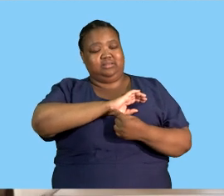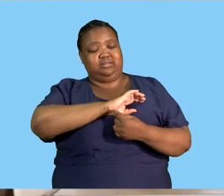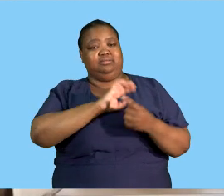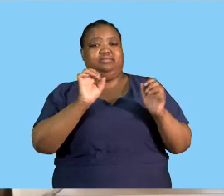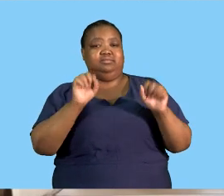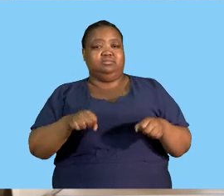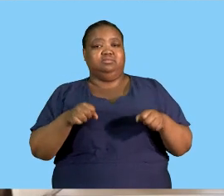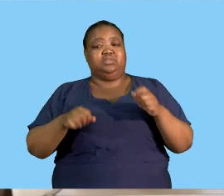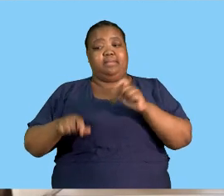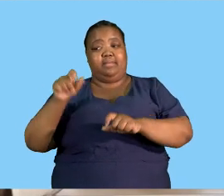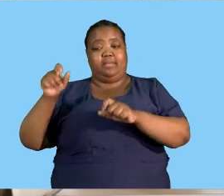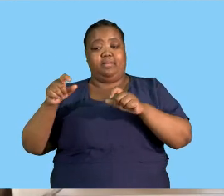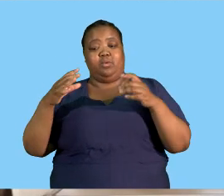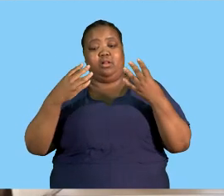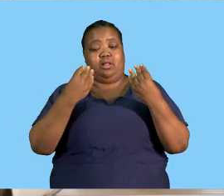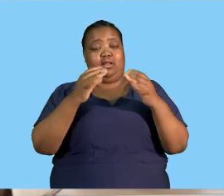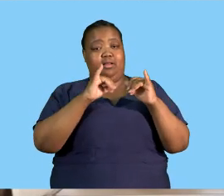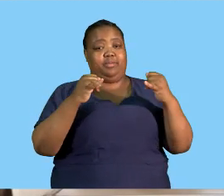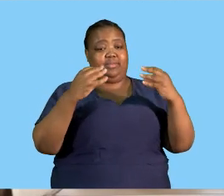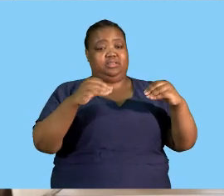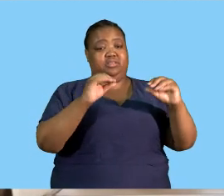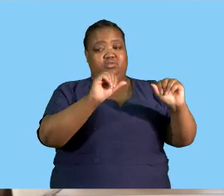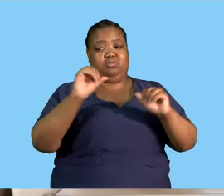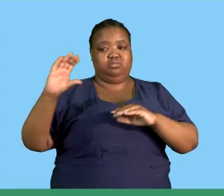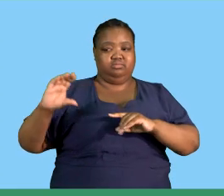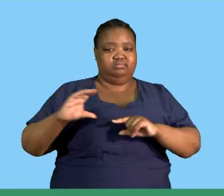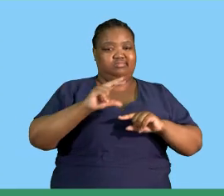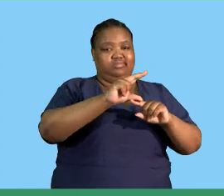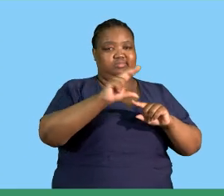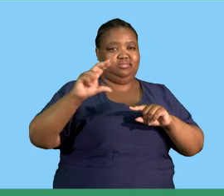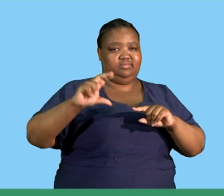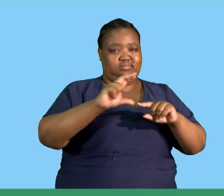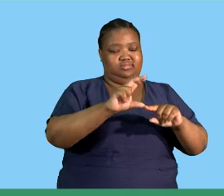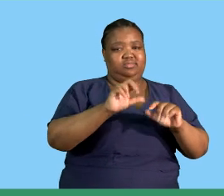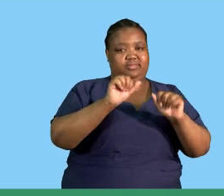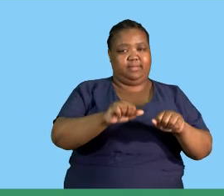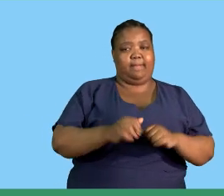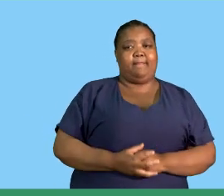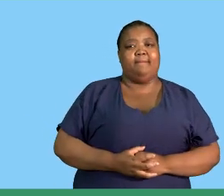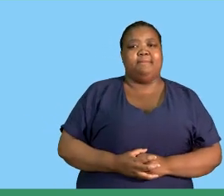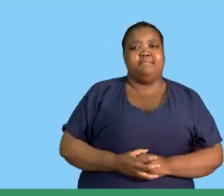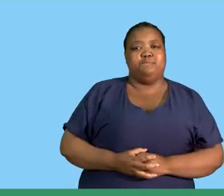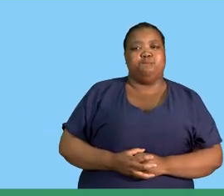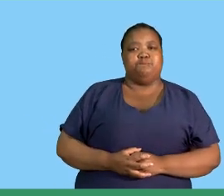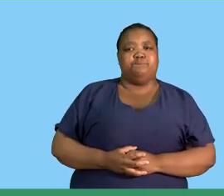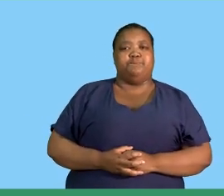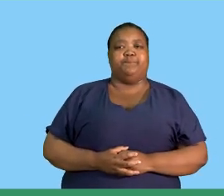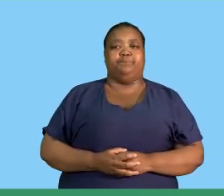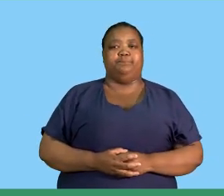to your consumers. We are referring to your investors. We are referring to